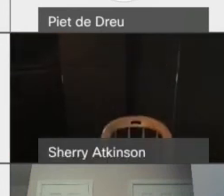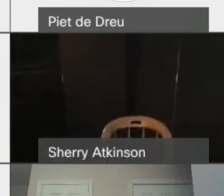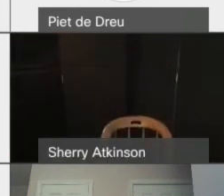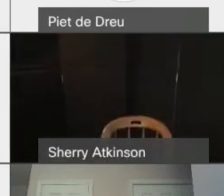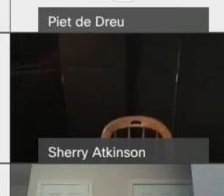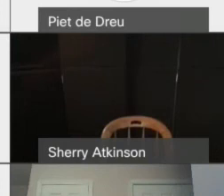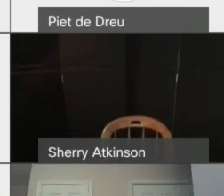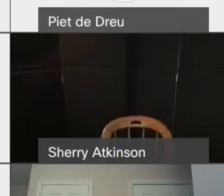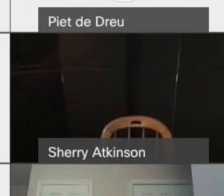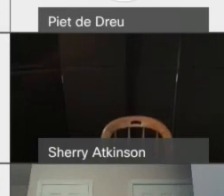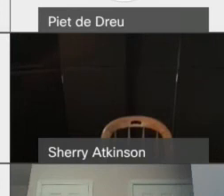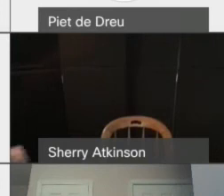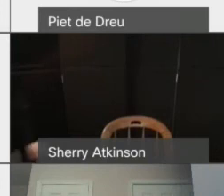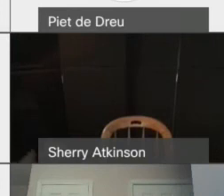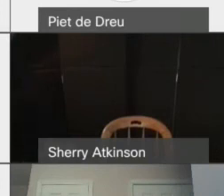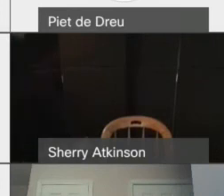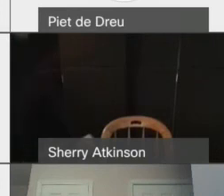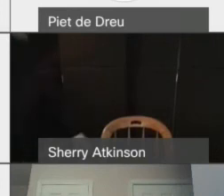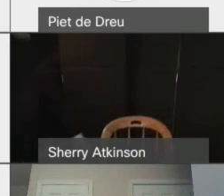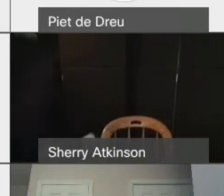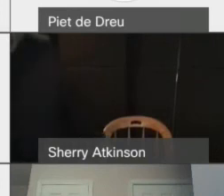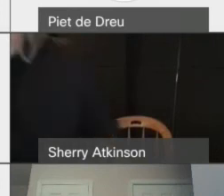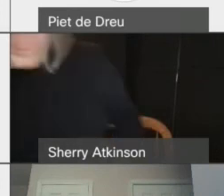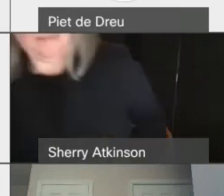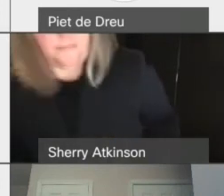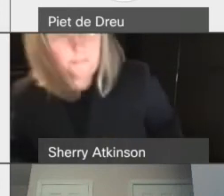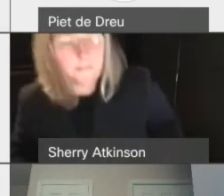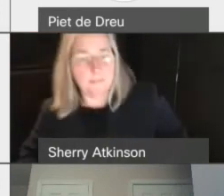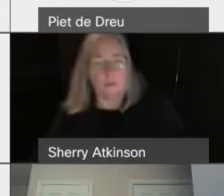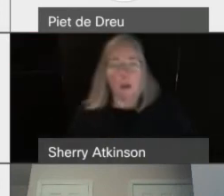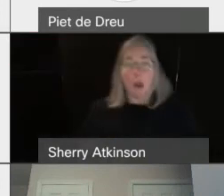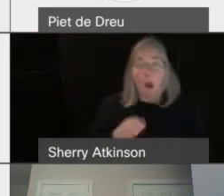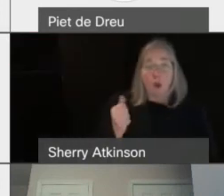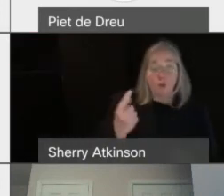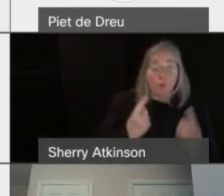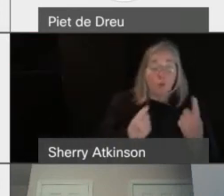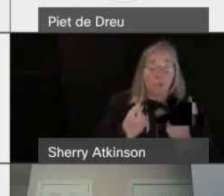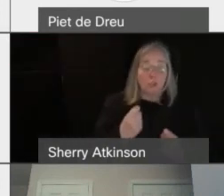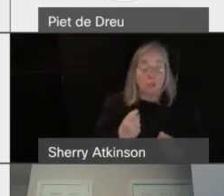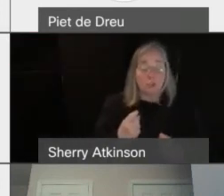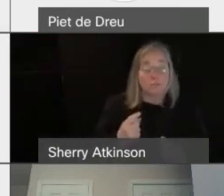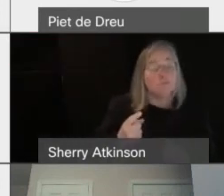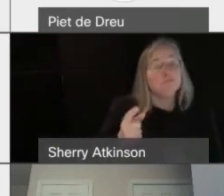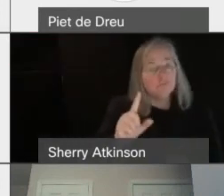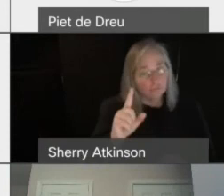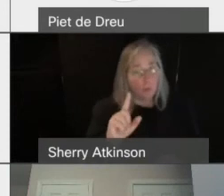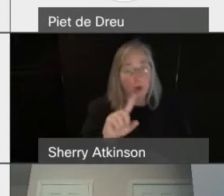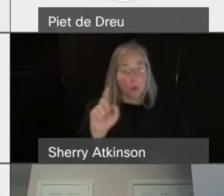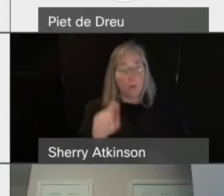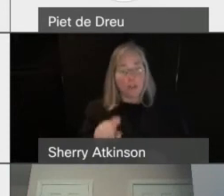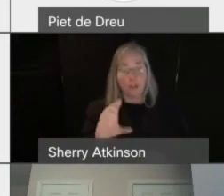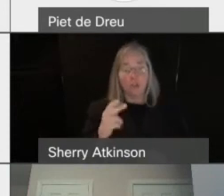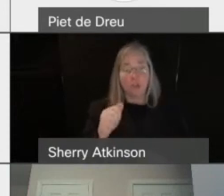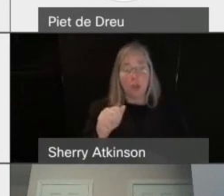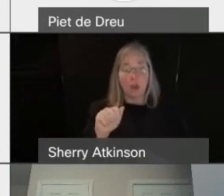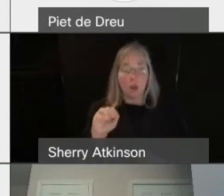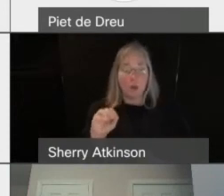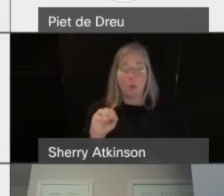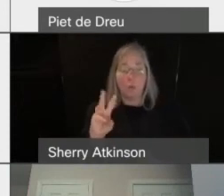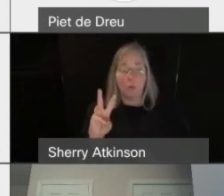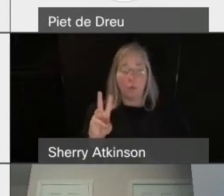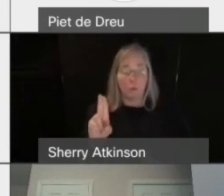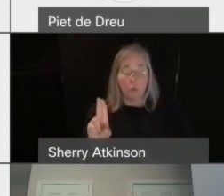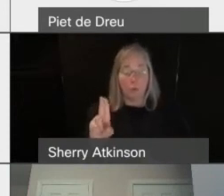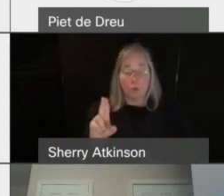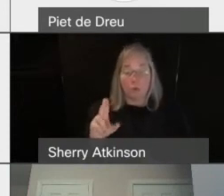So any other questions? I have one question. At the end of the presentation, the last 3 years, and we